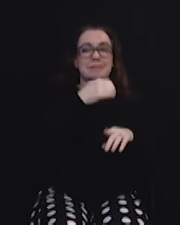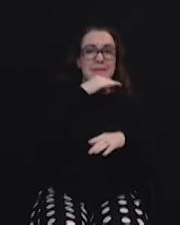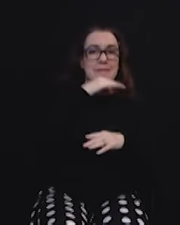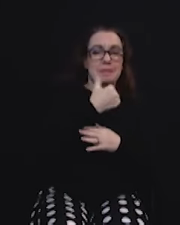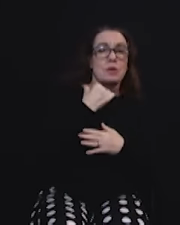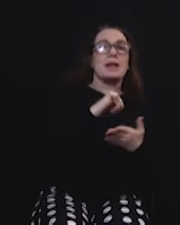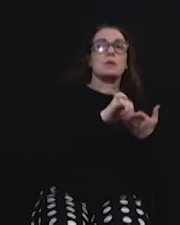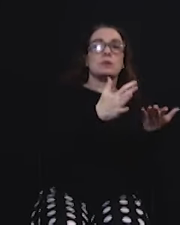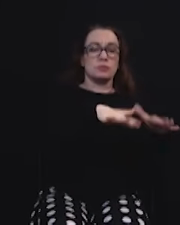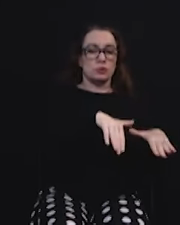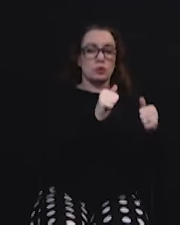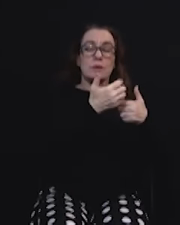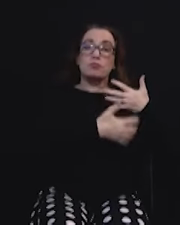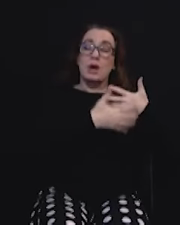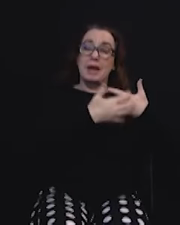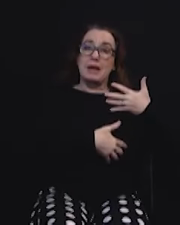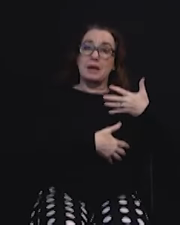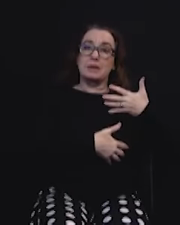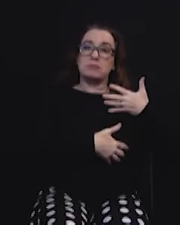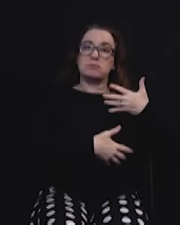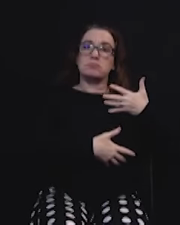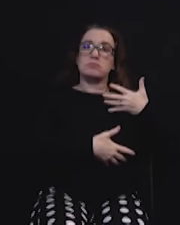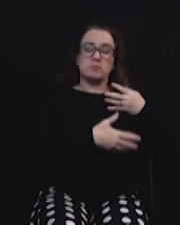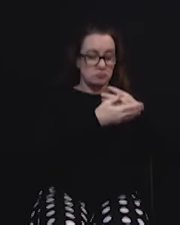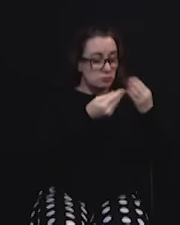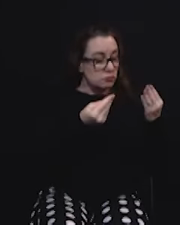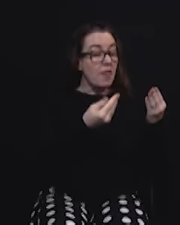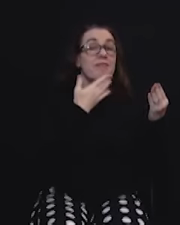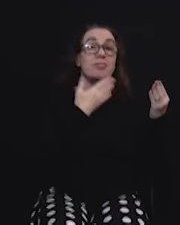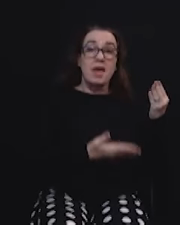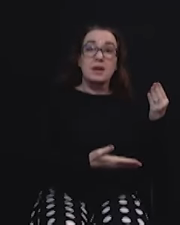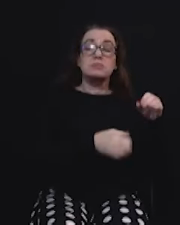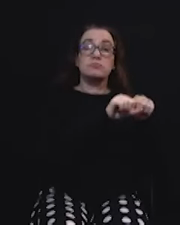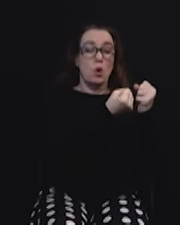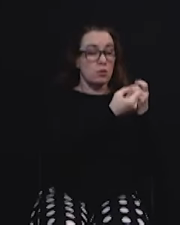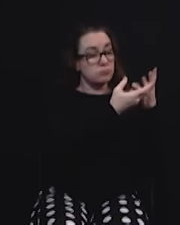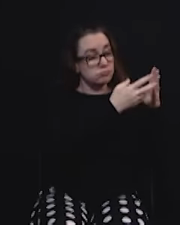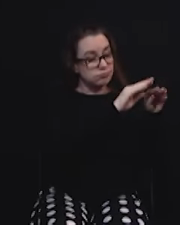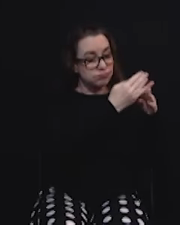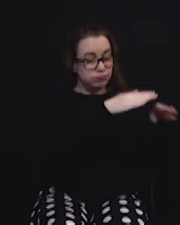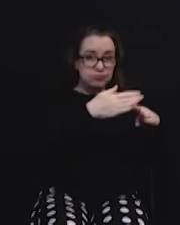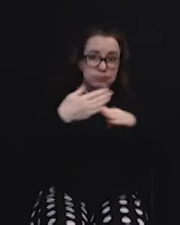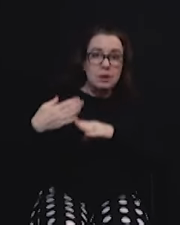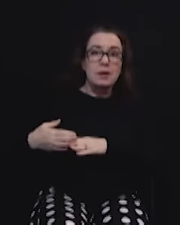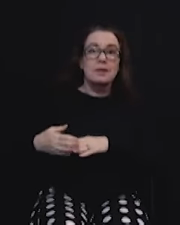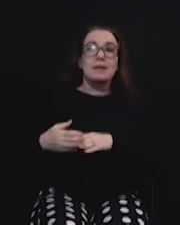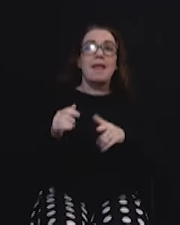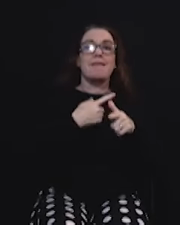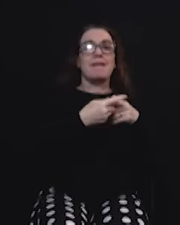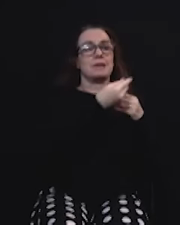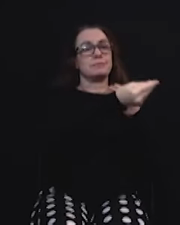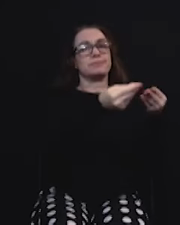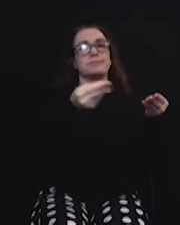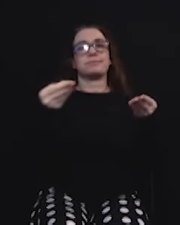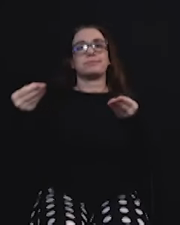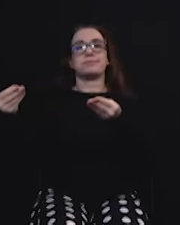bread, simple bread. He gave thanks, he broke it, and he turned and gave it to his